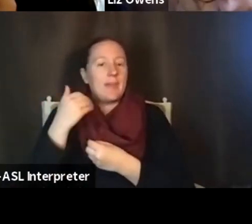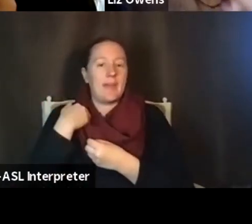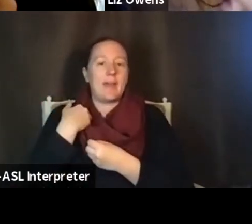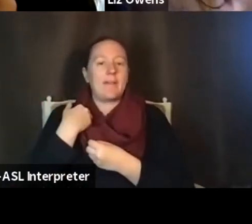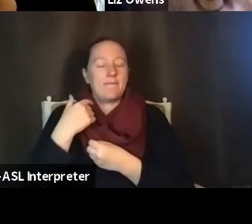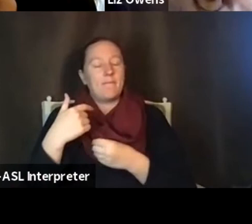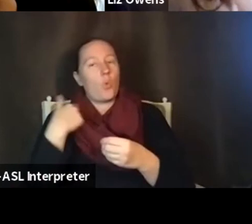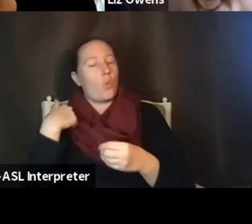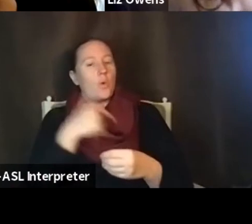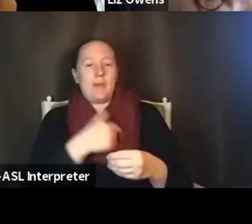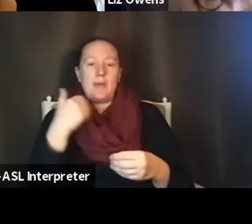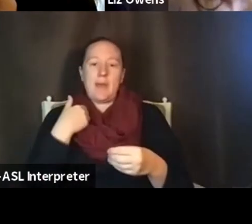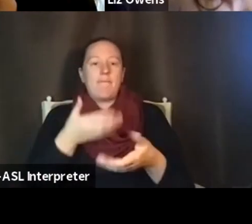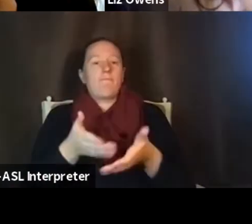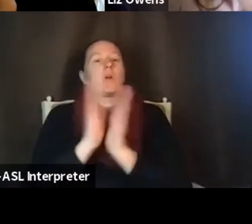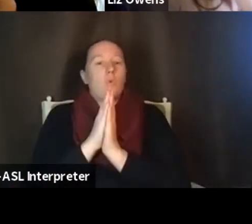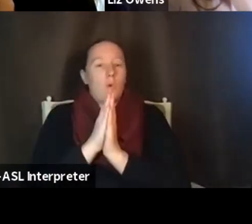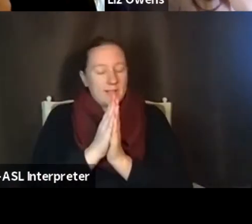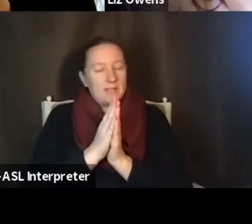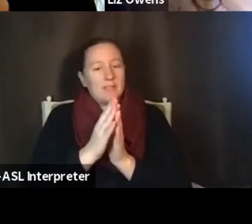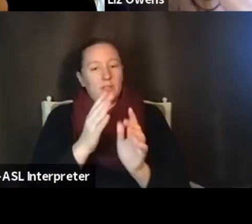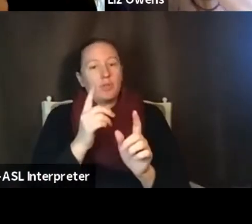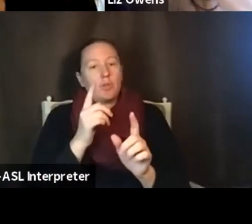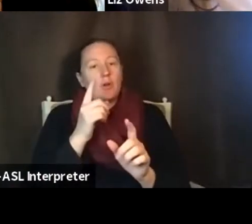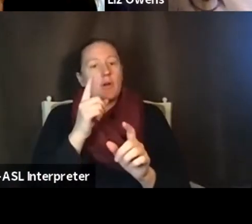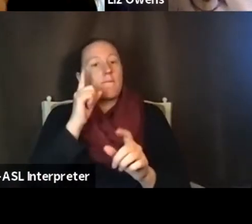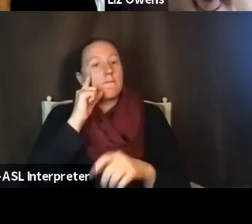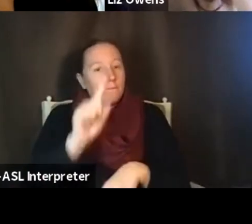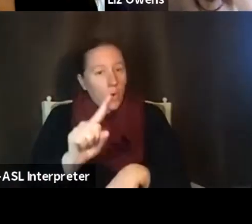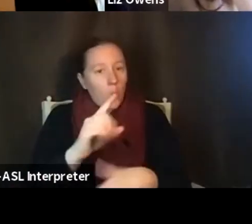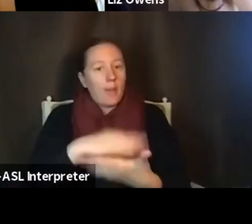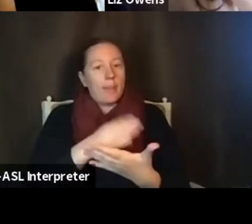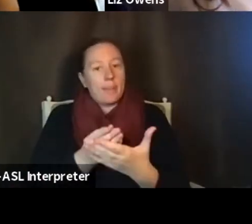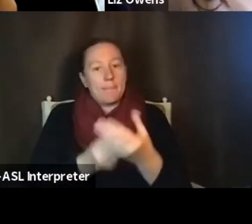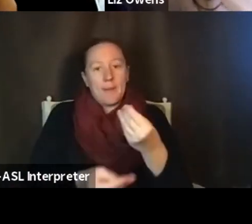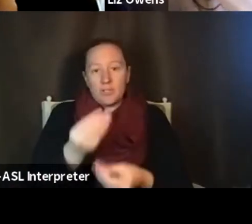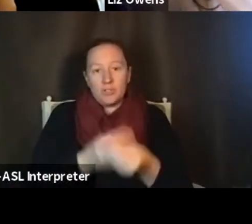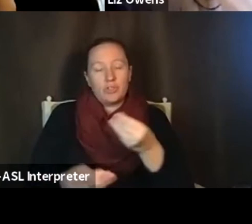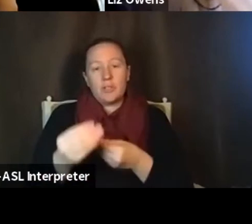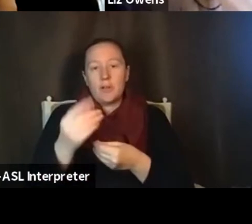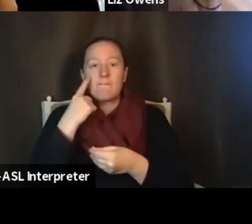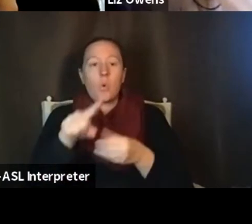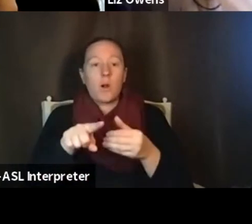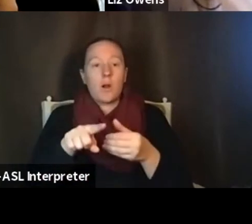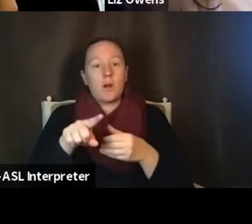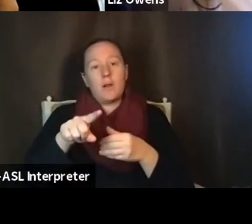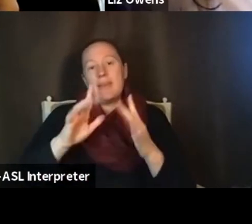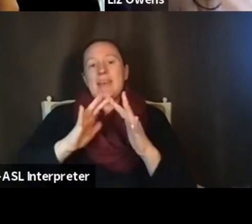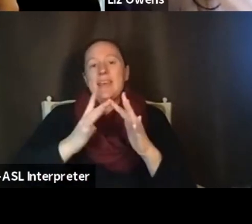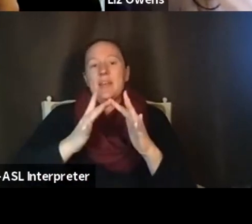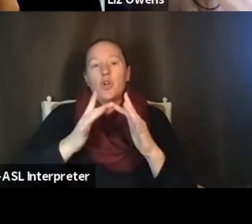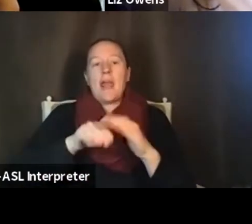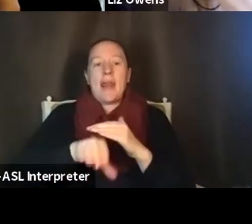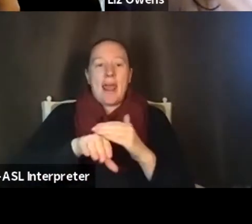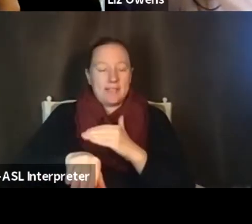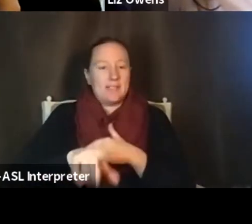request in the governor's budget this year to help support broadband access, which we think is really important. And